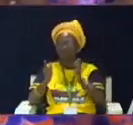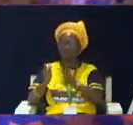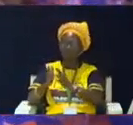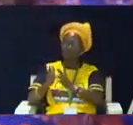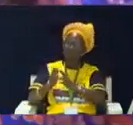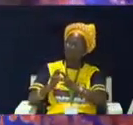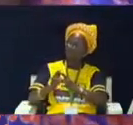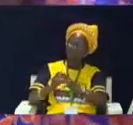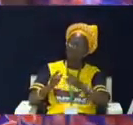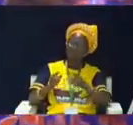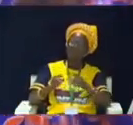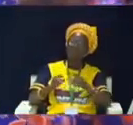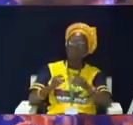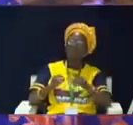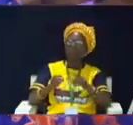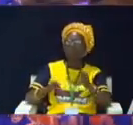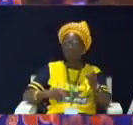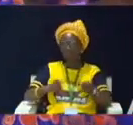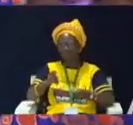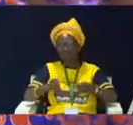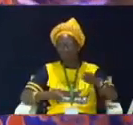Jesus, reign.